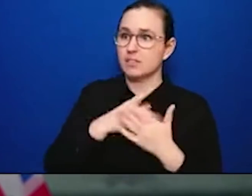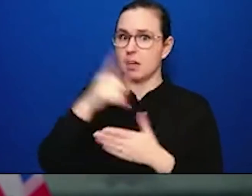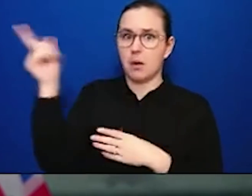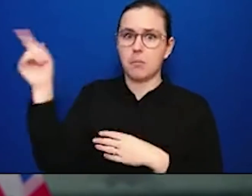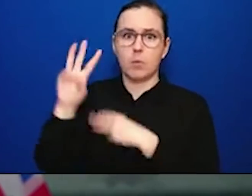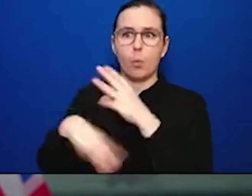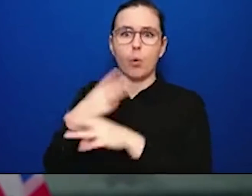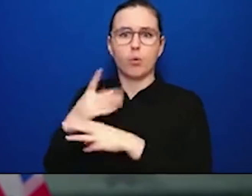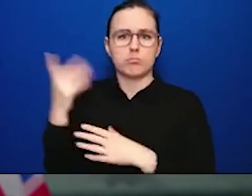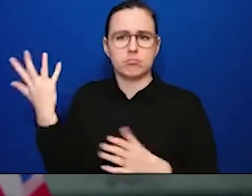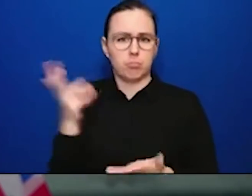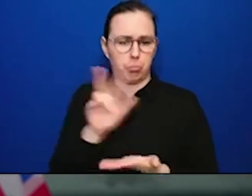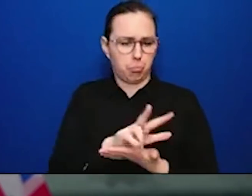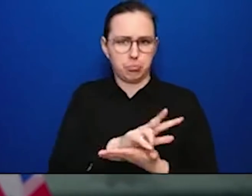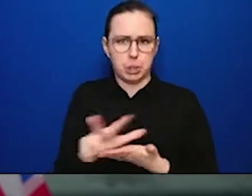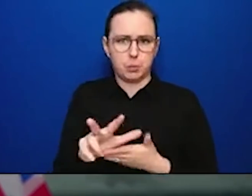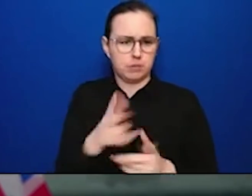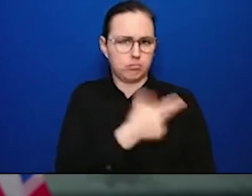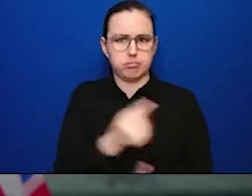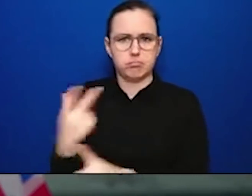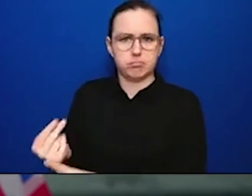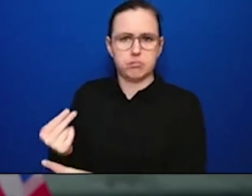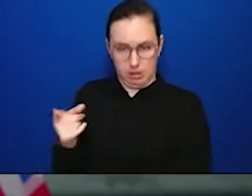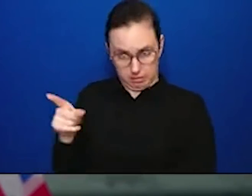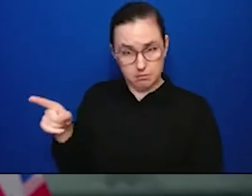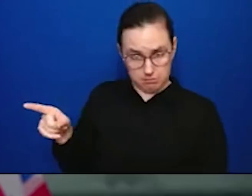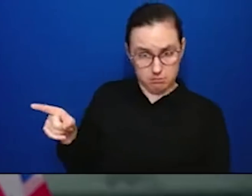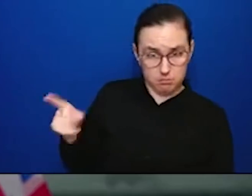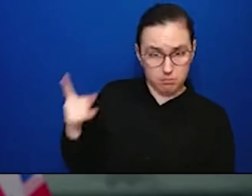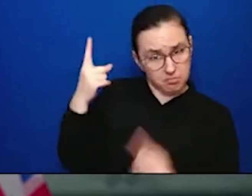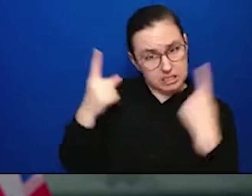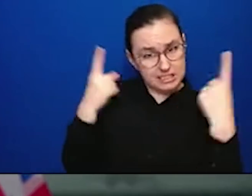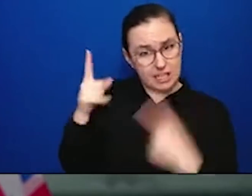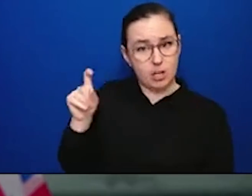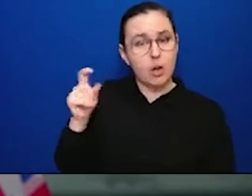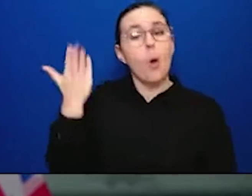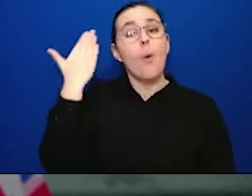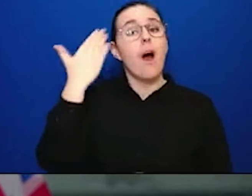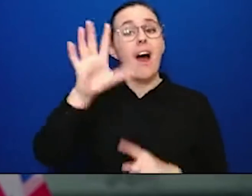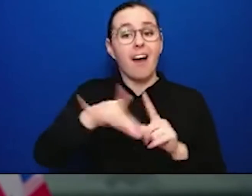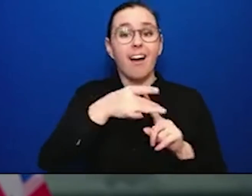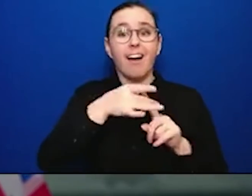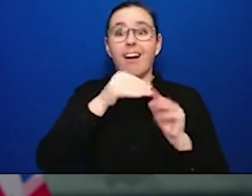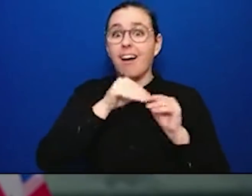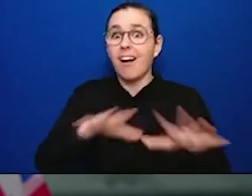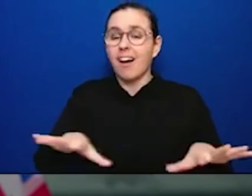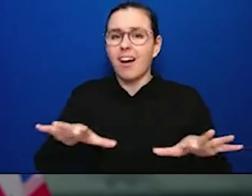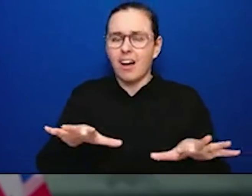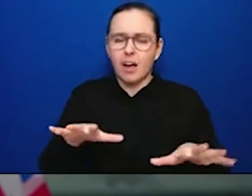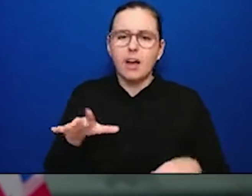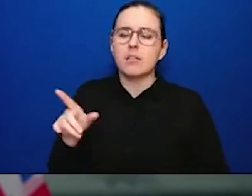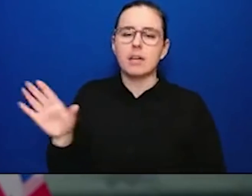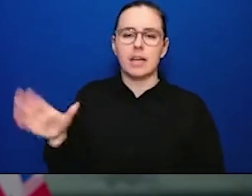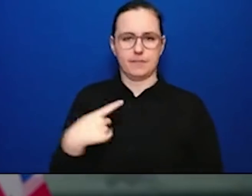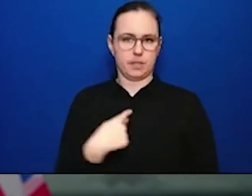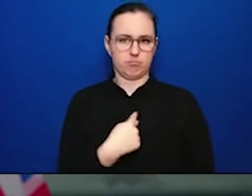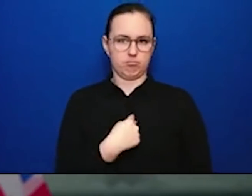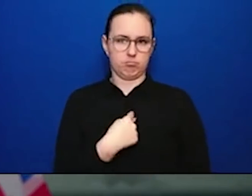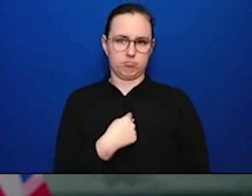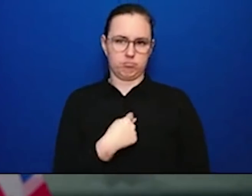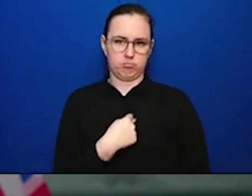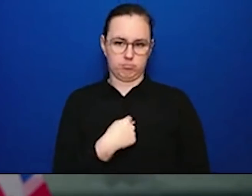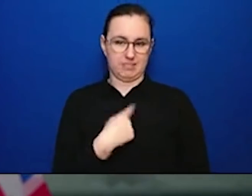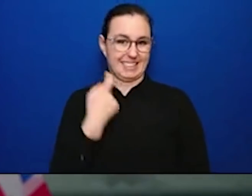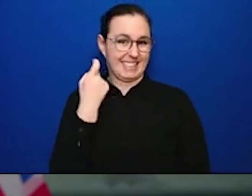so many new COVID cases, is there guidance around when people who have had COVID recently should be getting